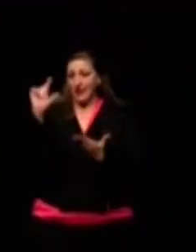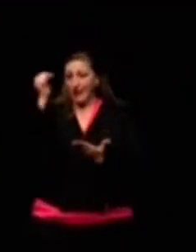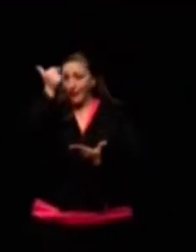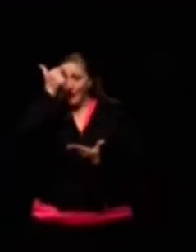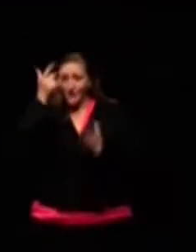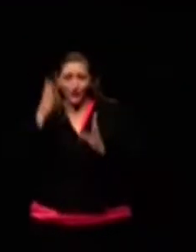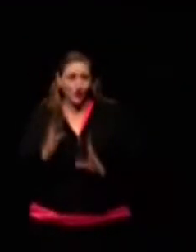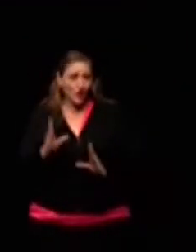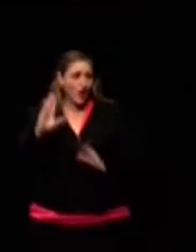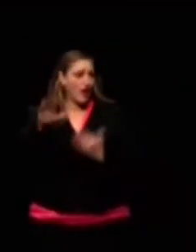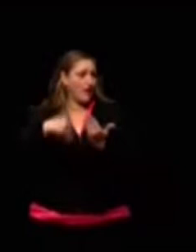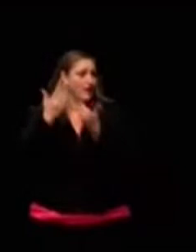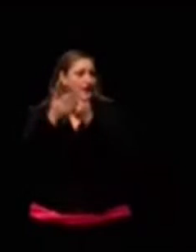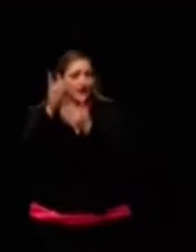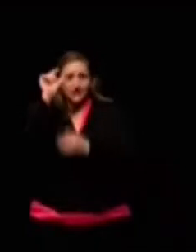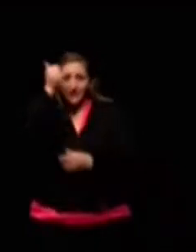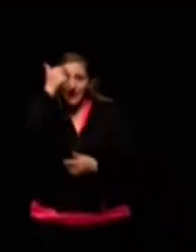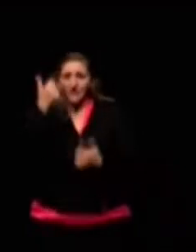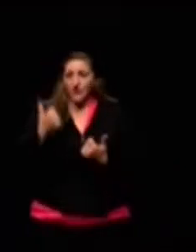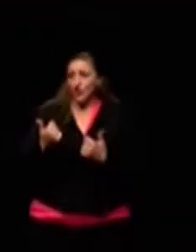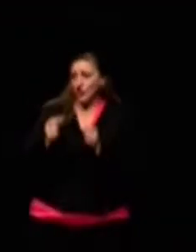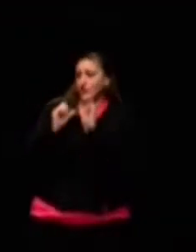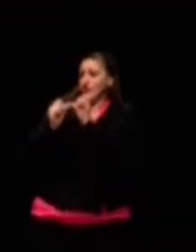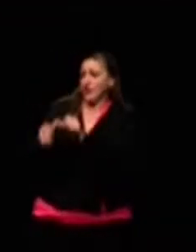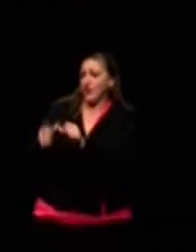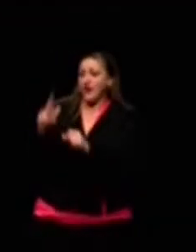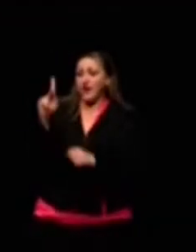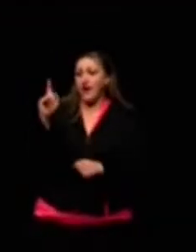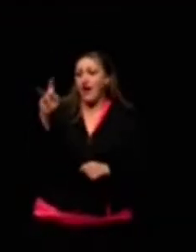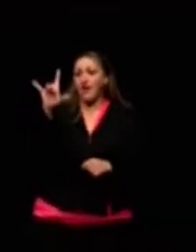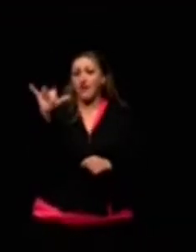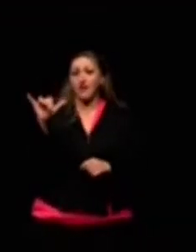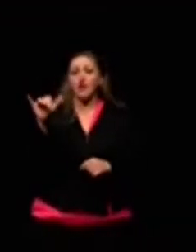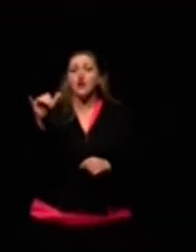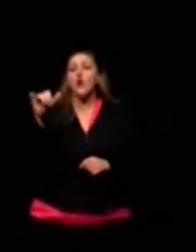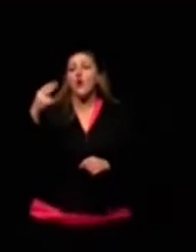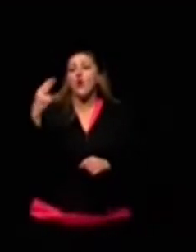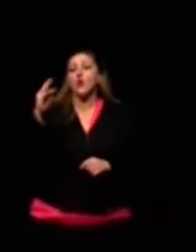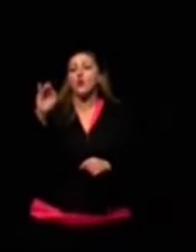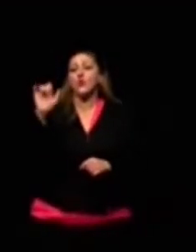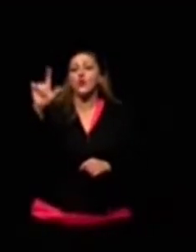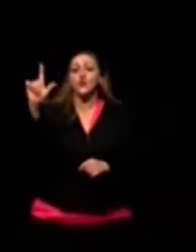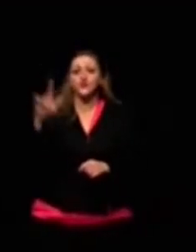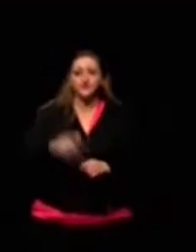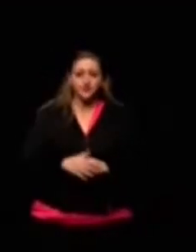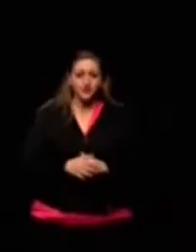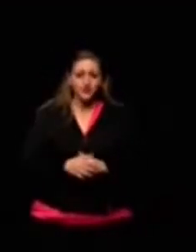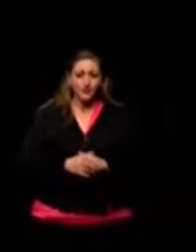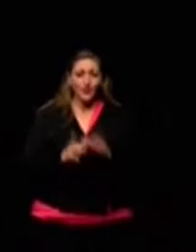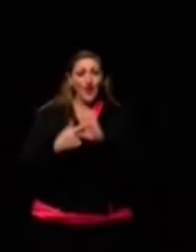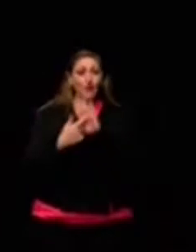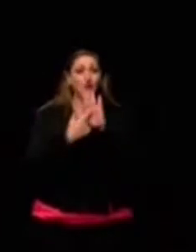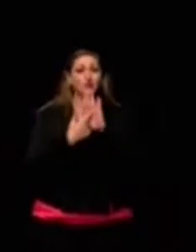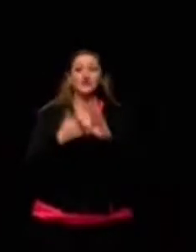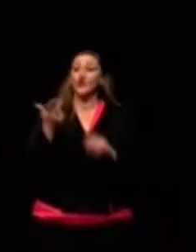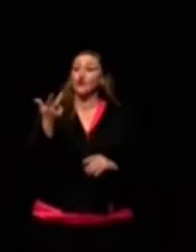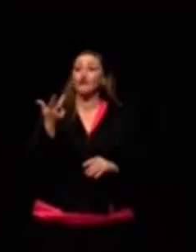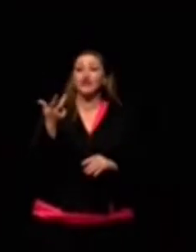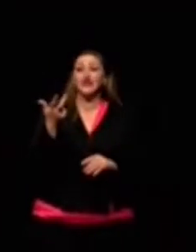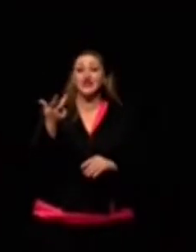our next governor, our existing governor, Kathy Hochul. I represent 3 boroughs. I